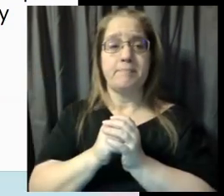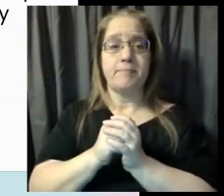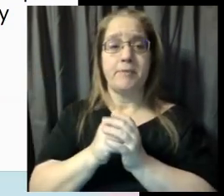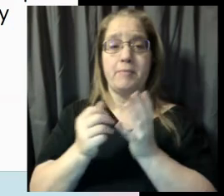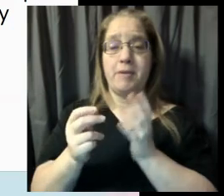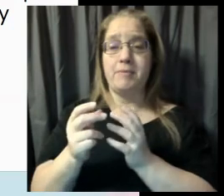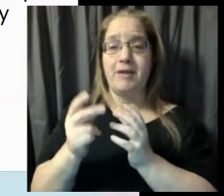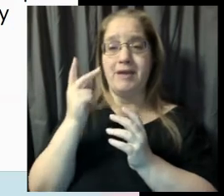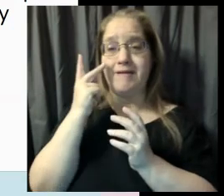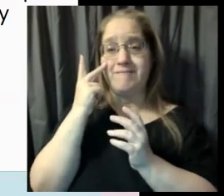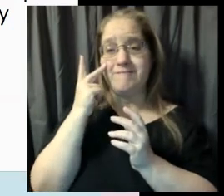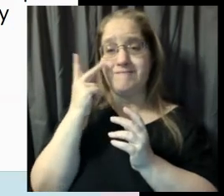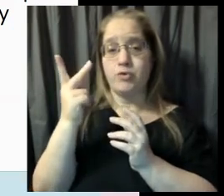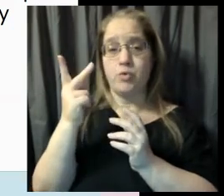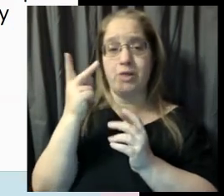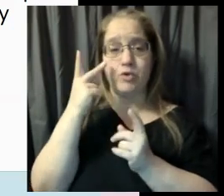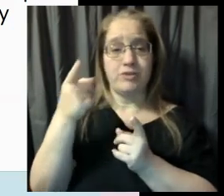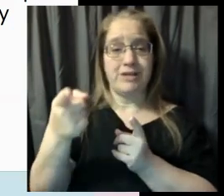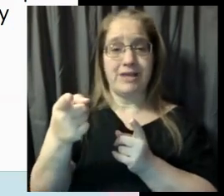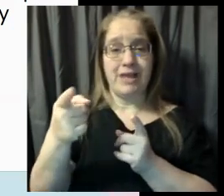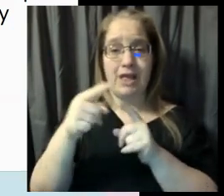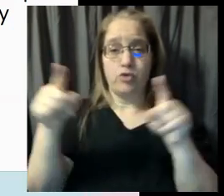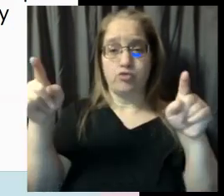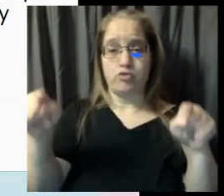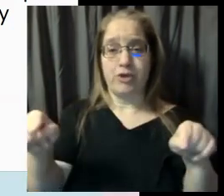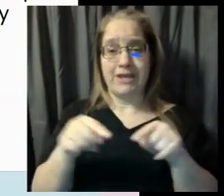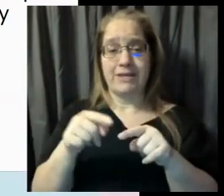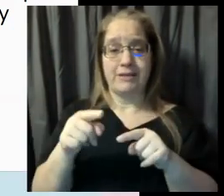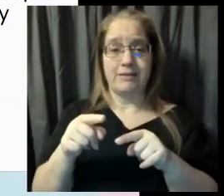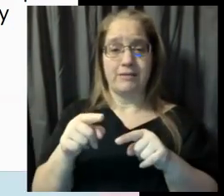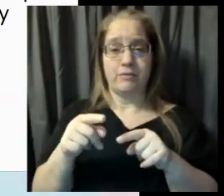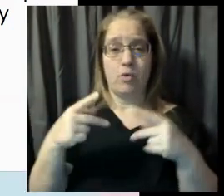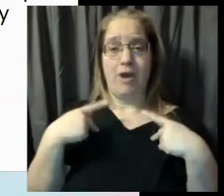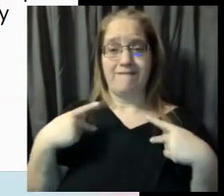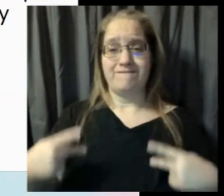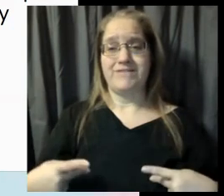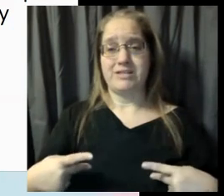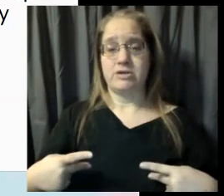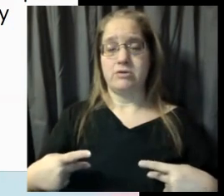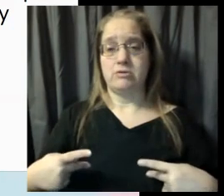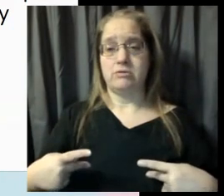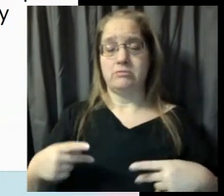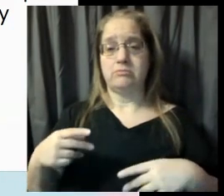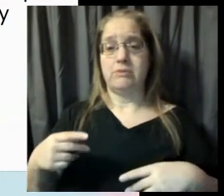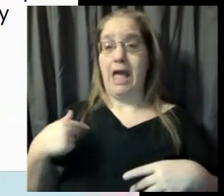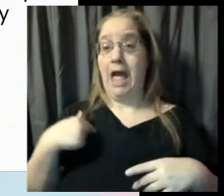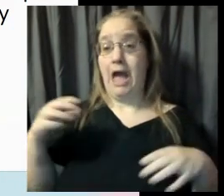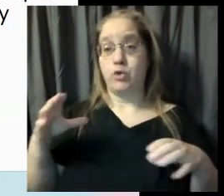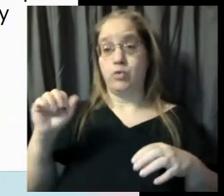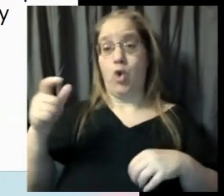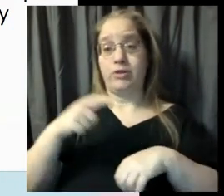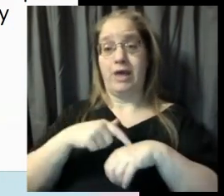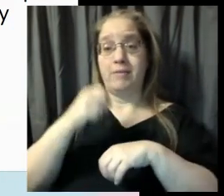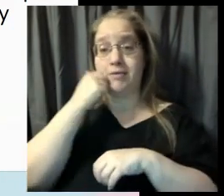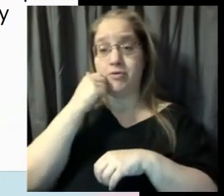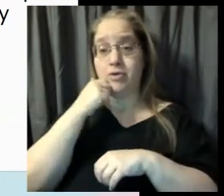visual cue, like the one you see on the screen, or a physical cue. And I do this all the time, every day.